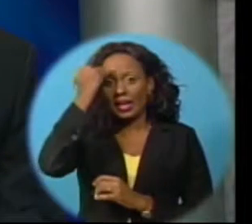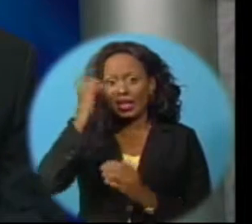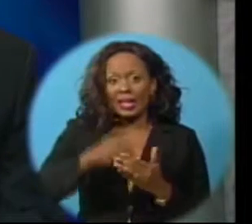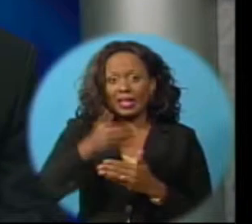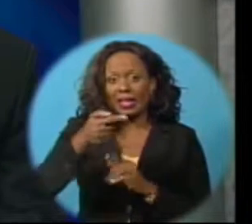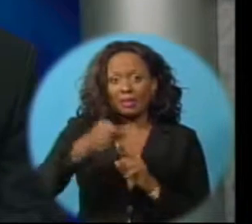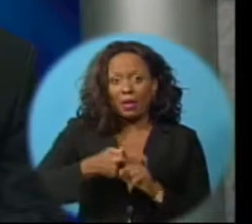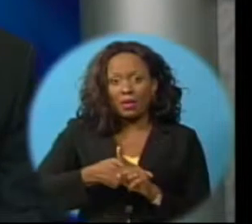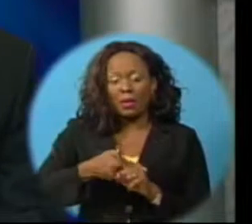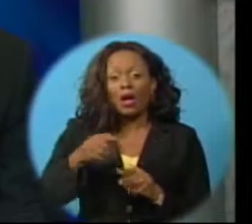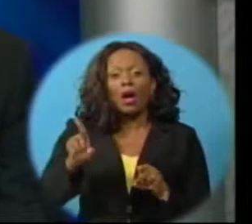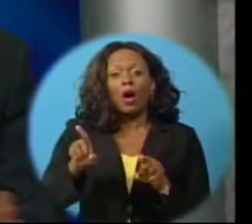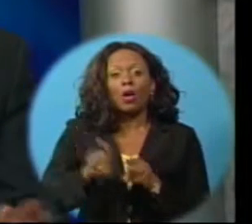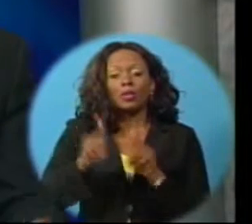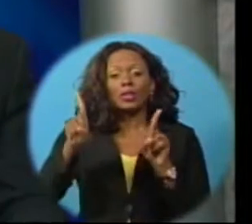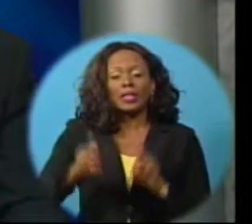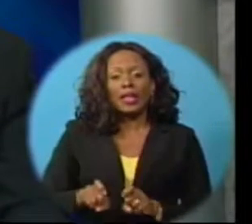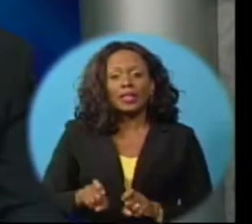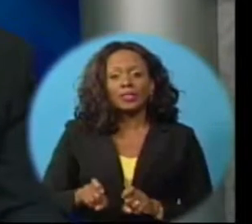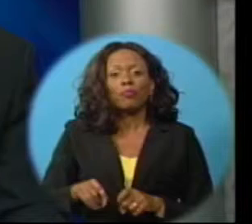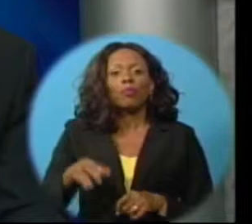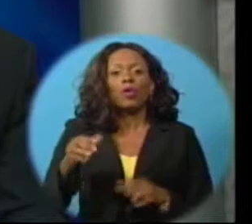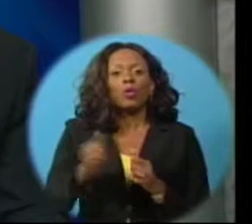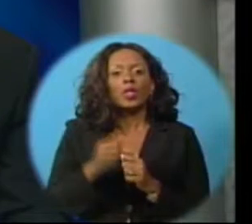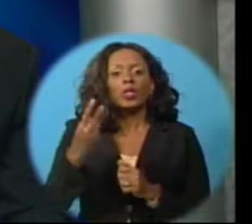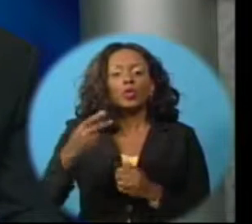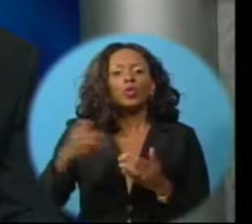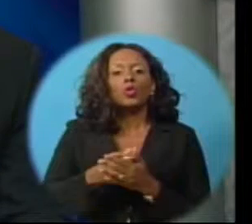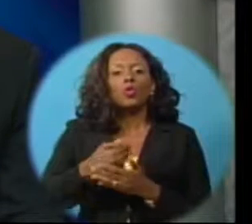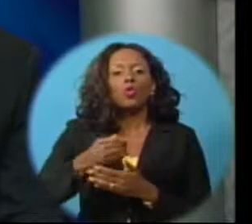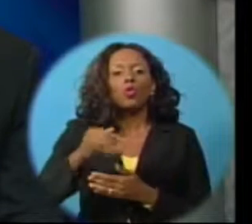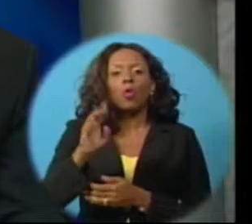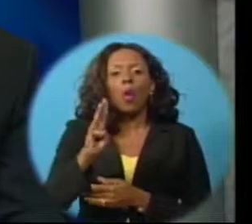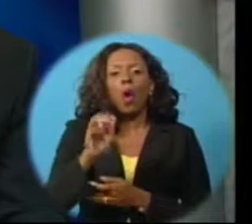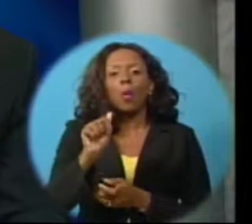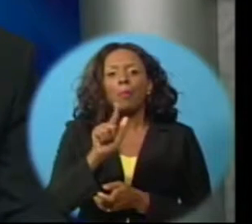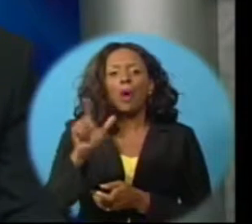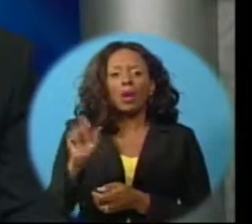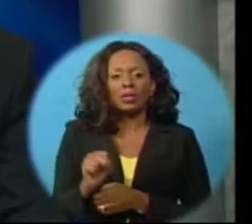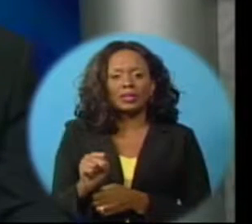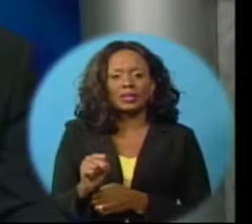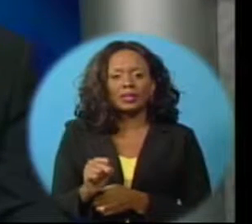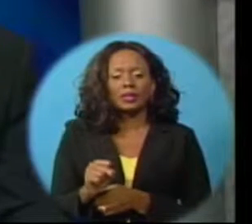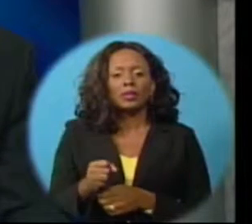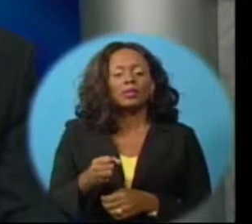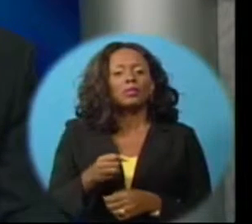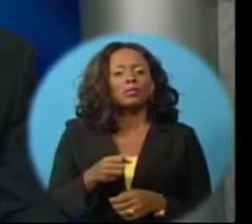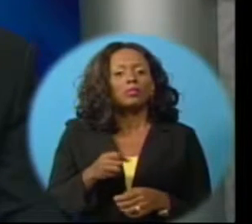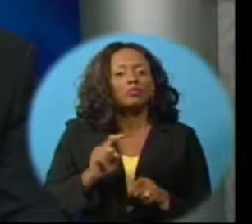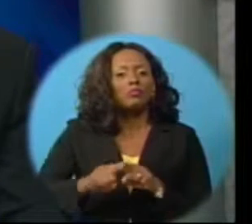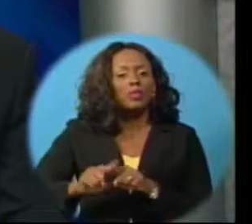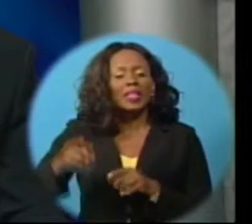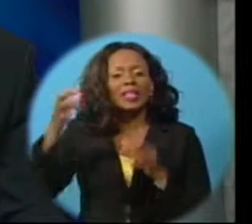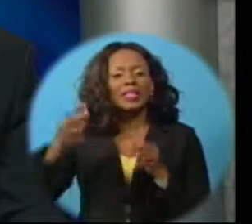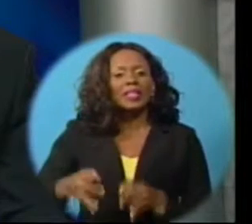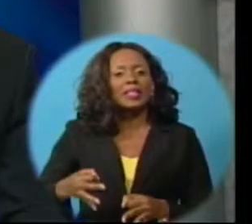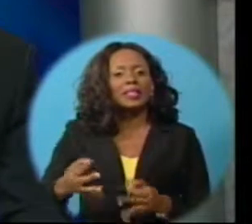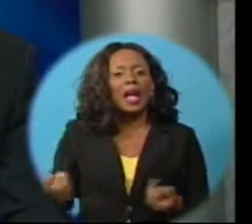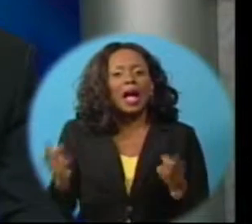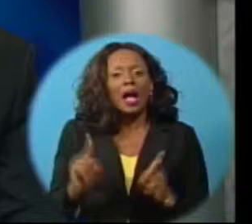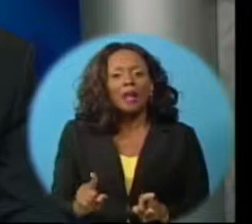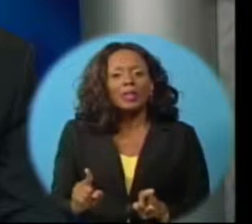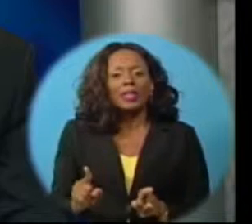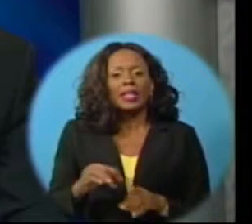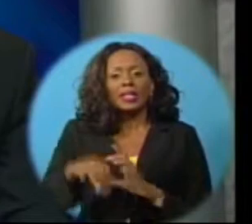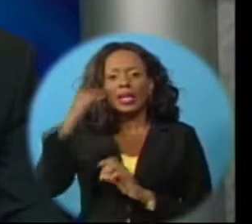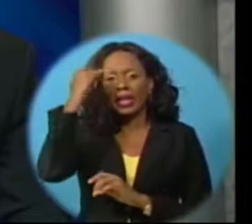one-day internationals, 2 new balls per innings will continue to be used. Decisions were reached during the CEC's meeting in Dubai over